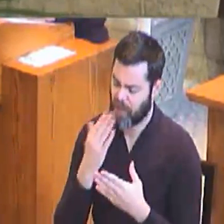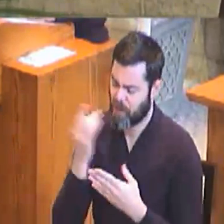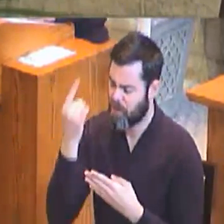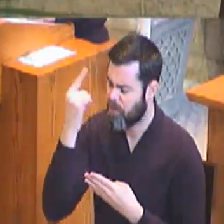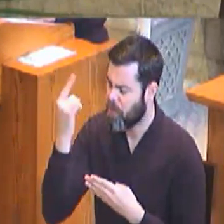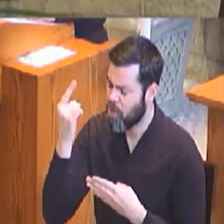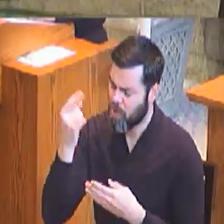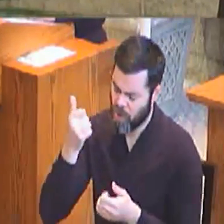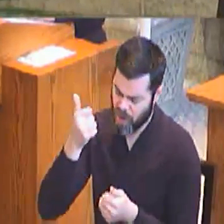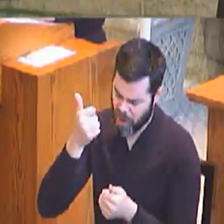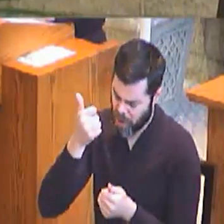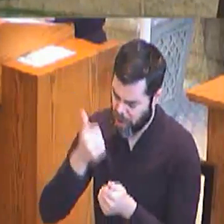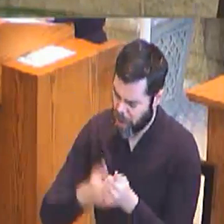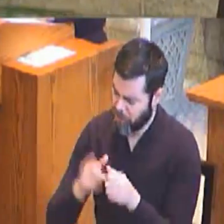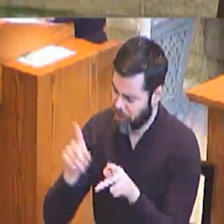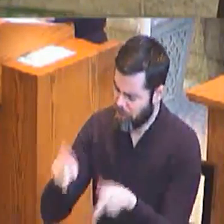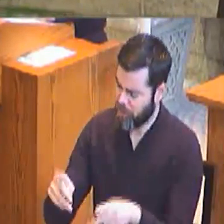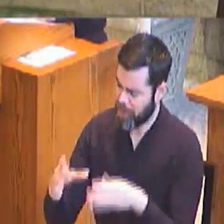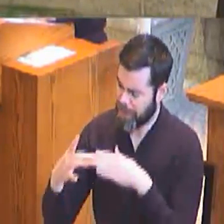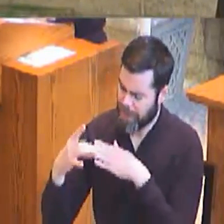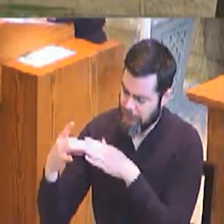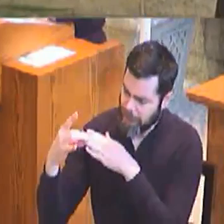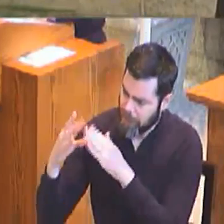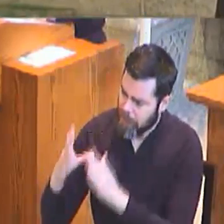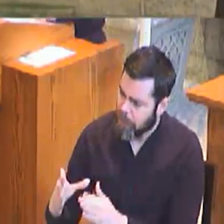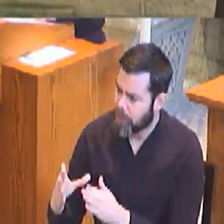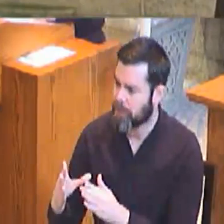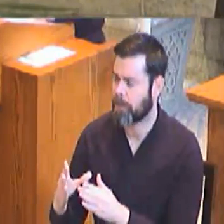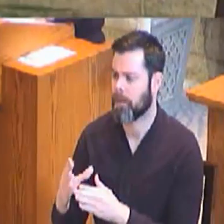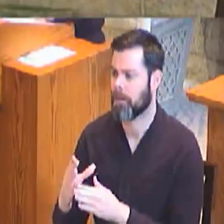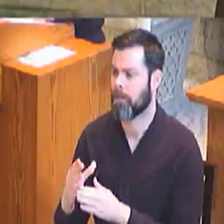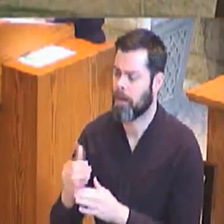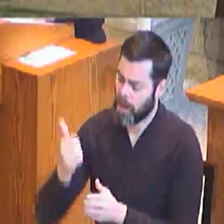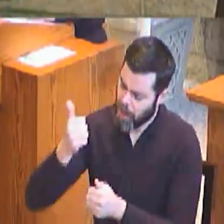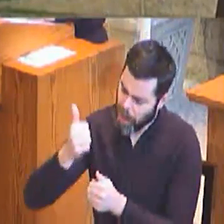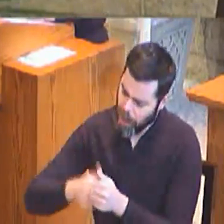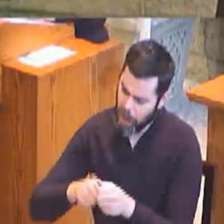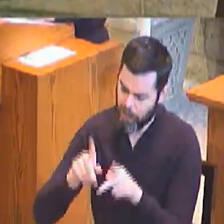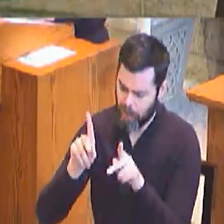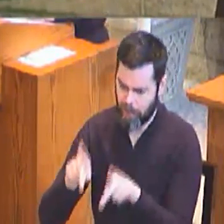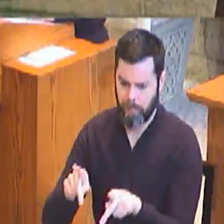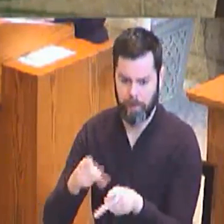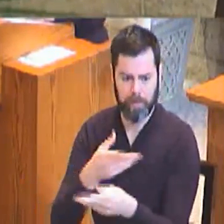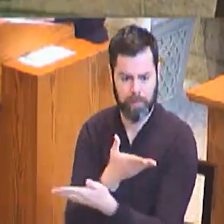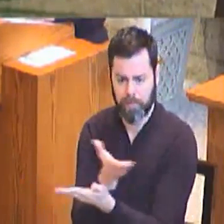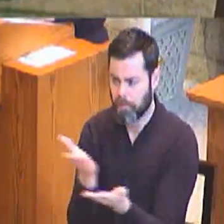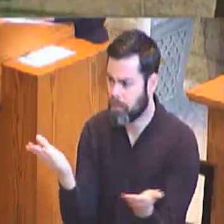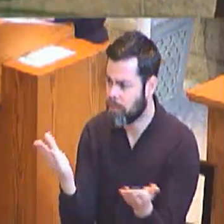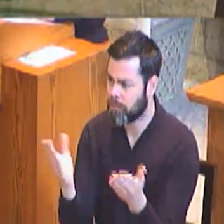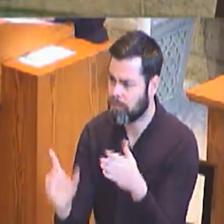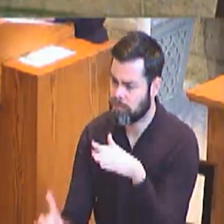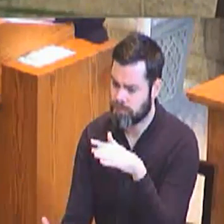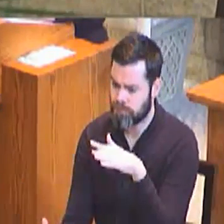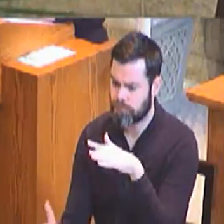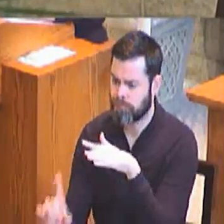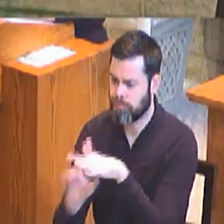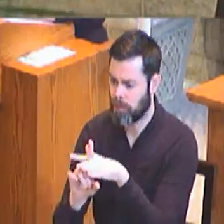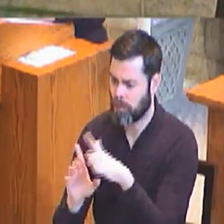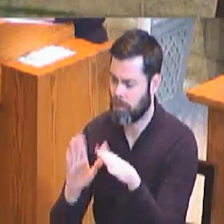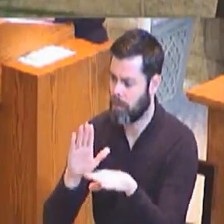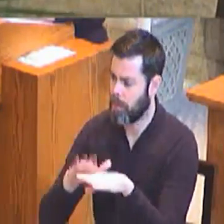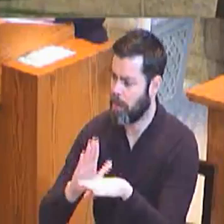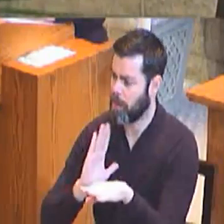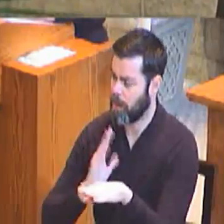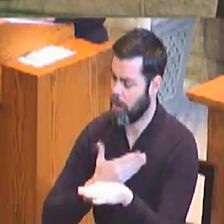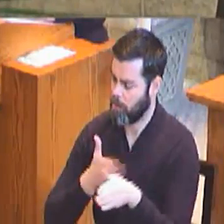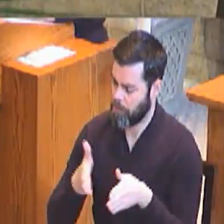for our leaders, for every single person that comes in our path.